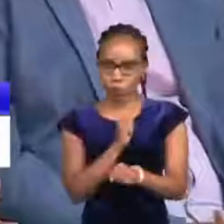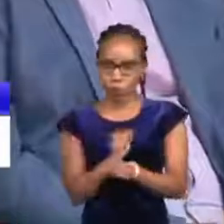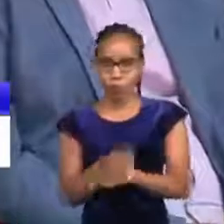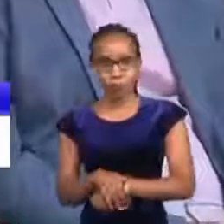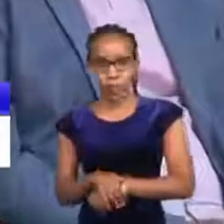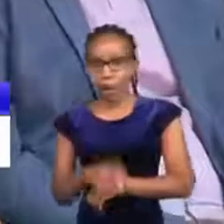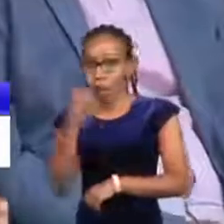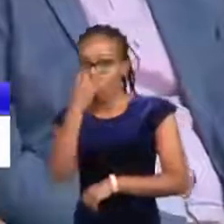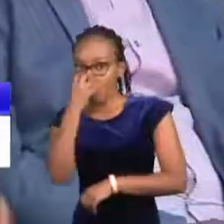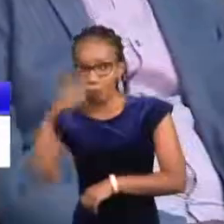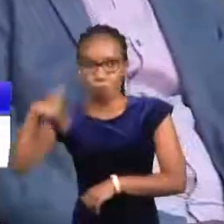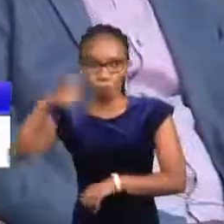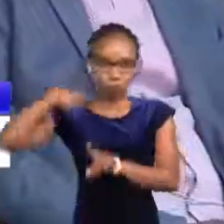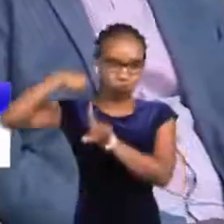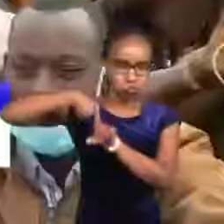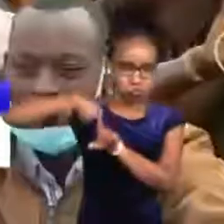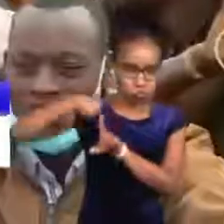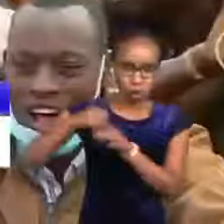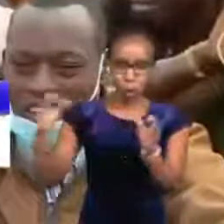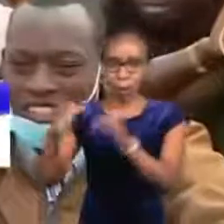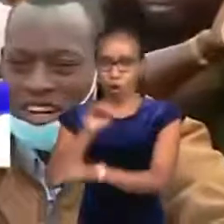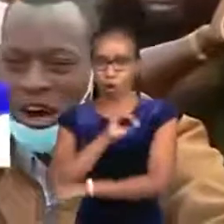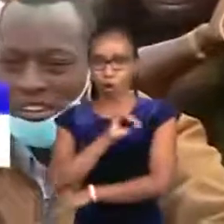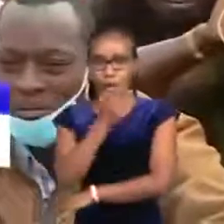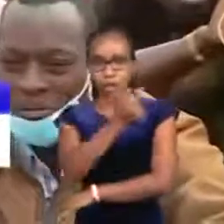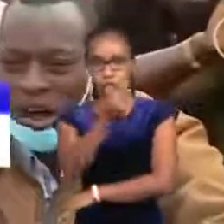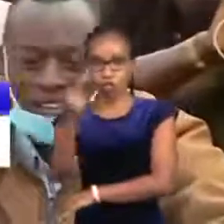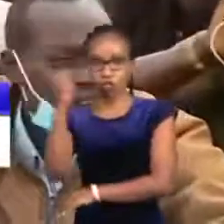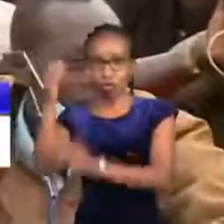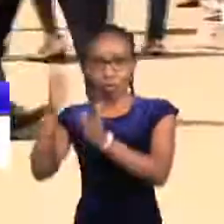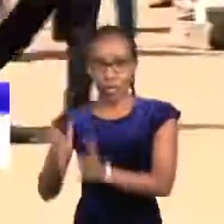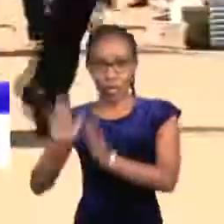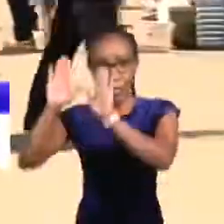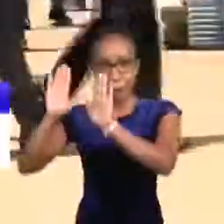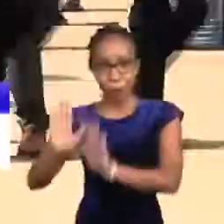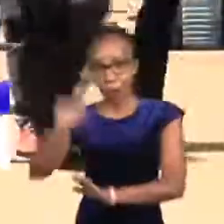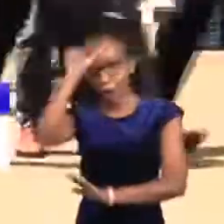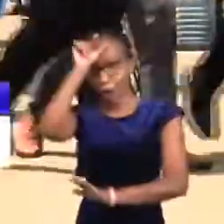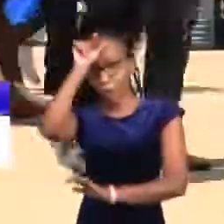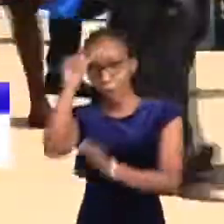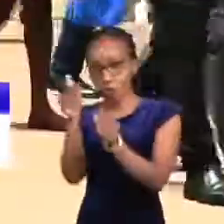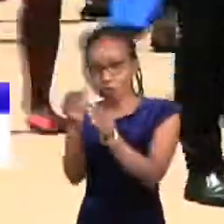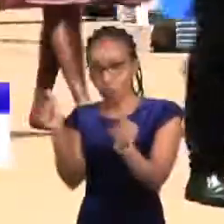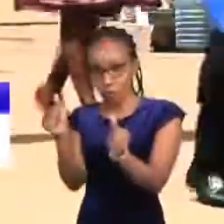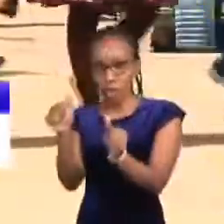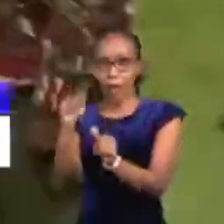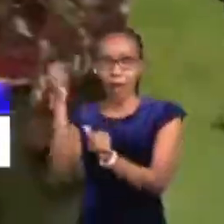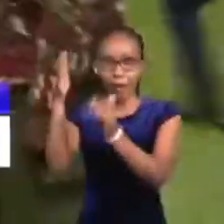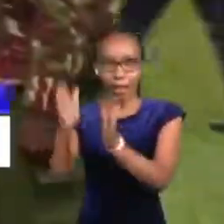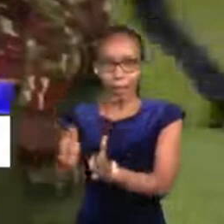Ruto has been pushing the hustle narrative where he says that every hustle matters and the government should deal with the issue affecting the ordinary